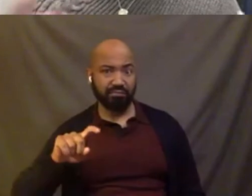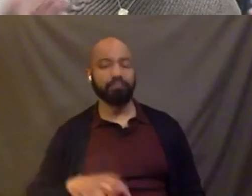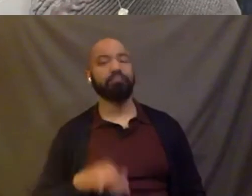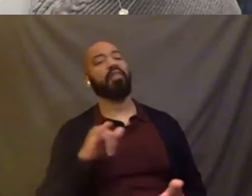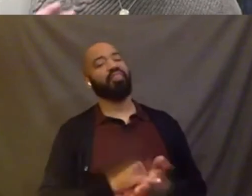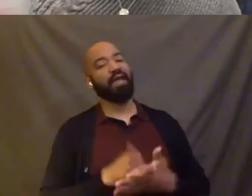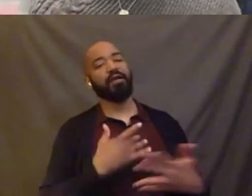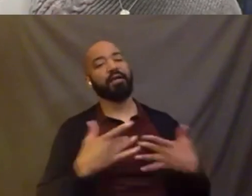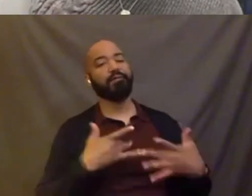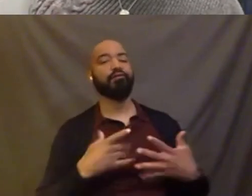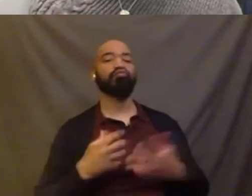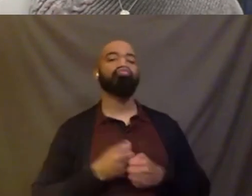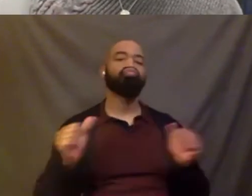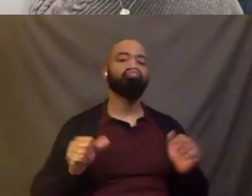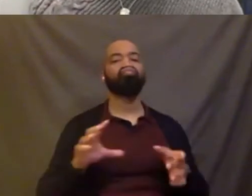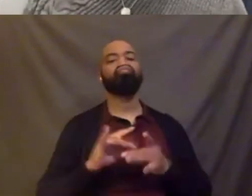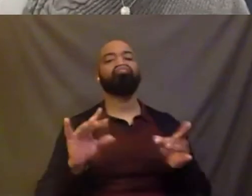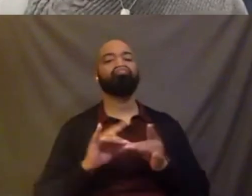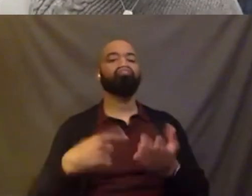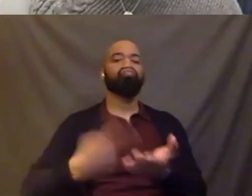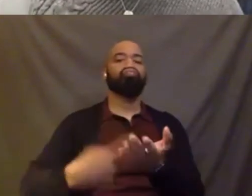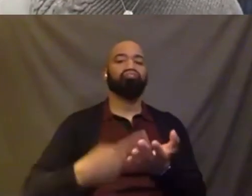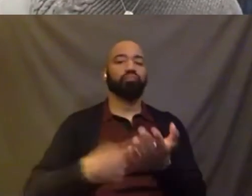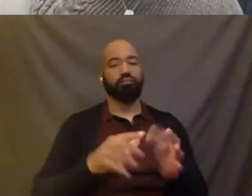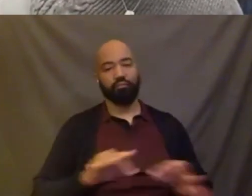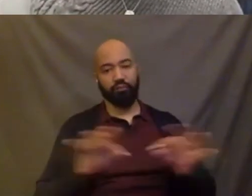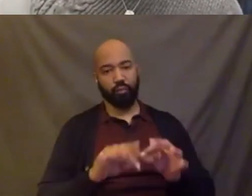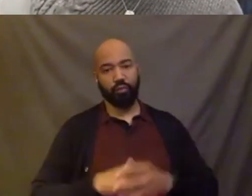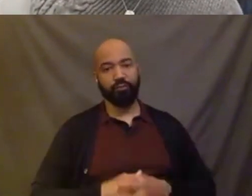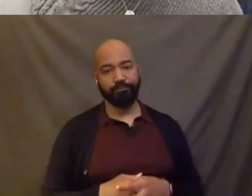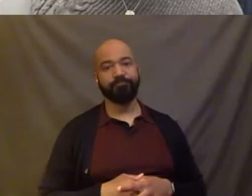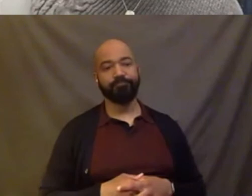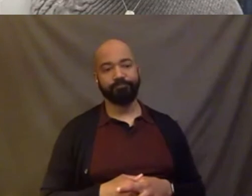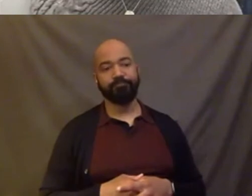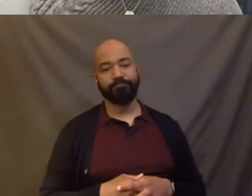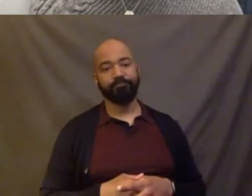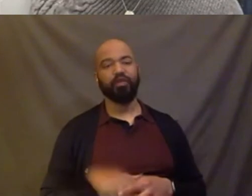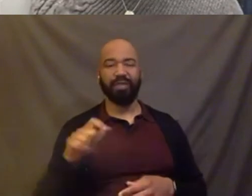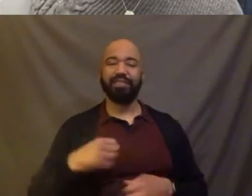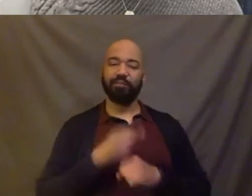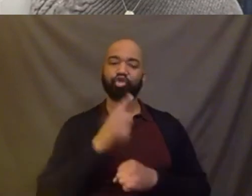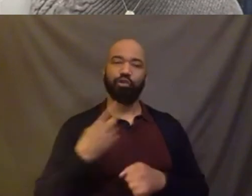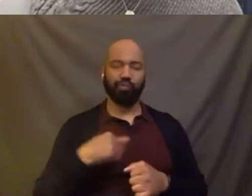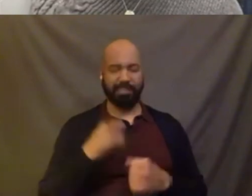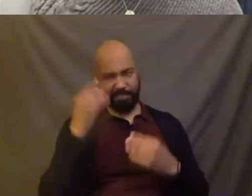concerns aired or at least brought up are really important. It's really important just to be able to process.